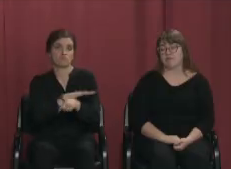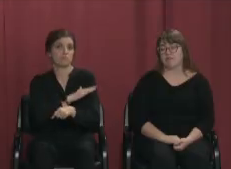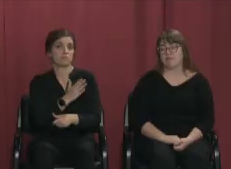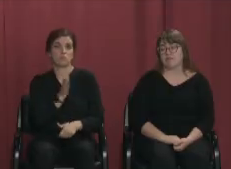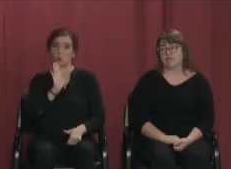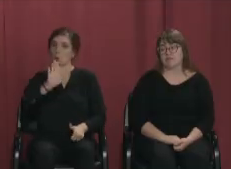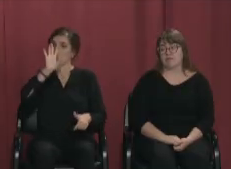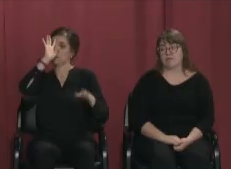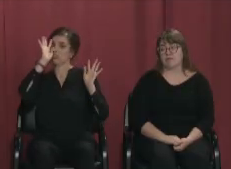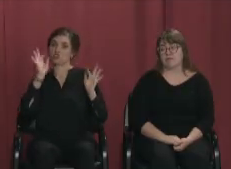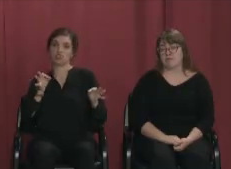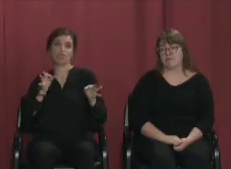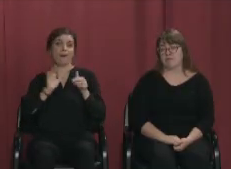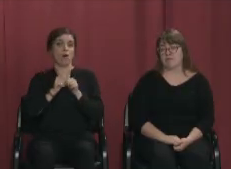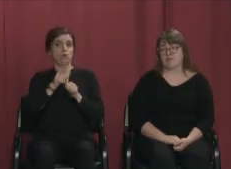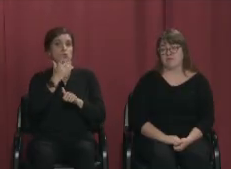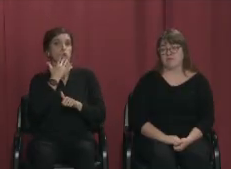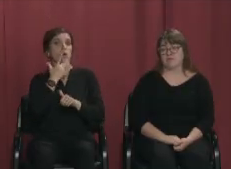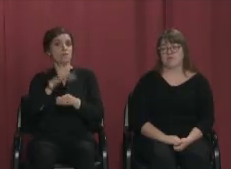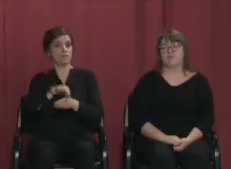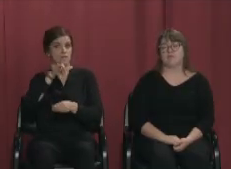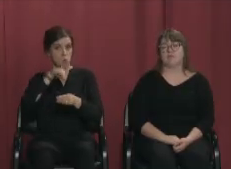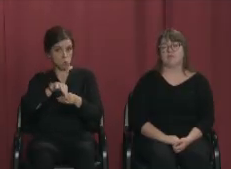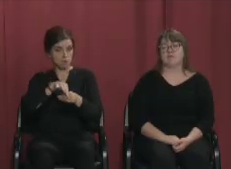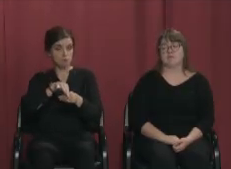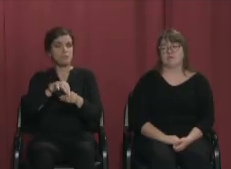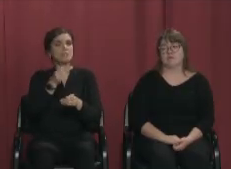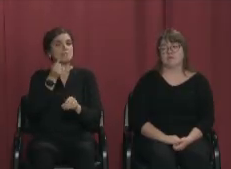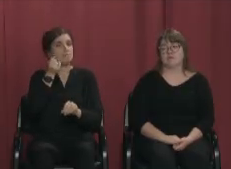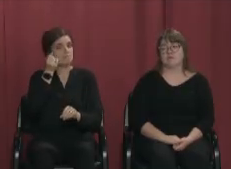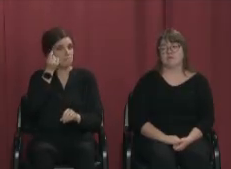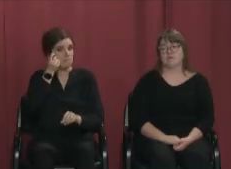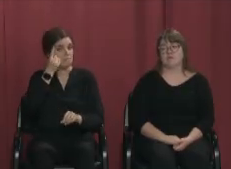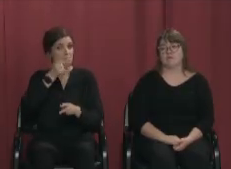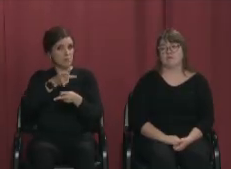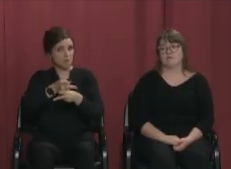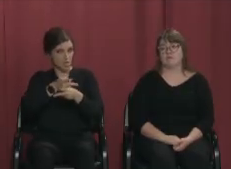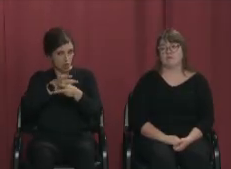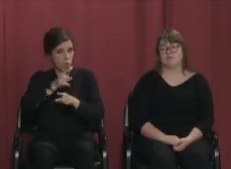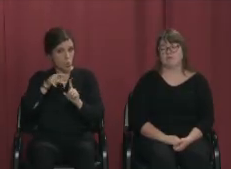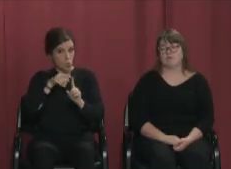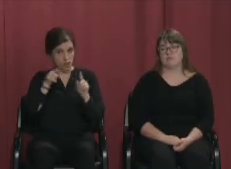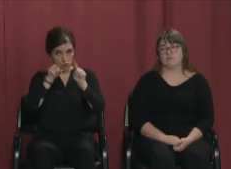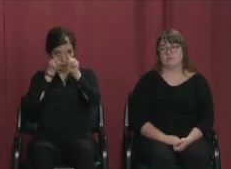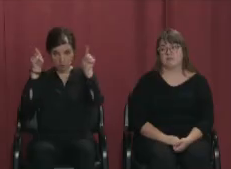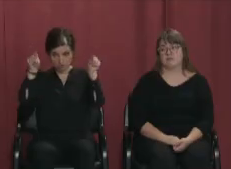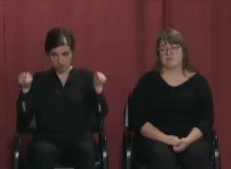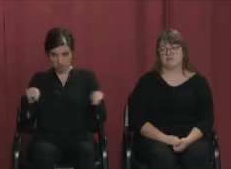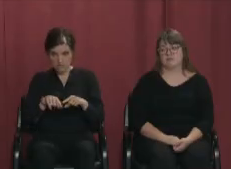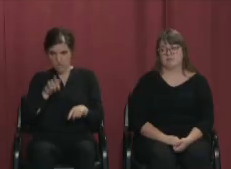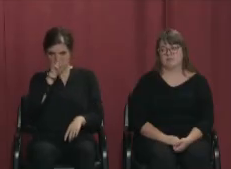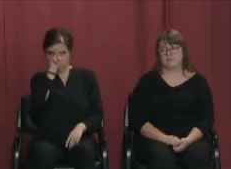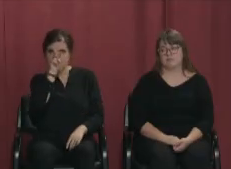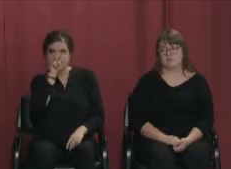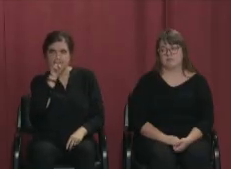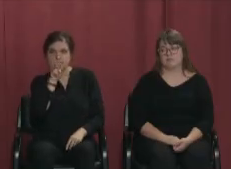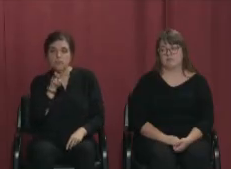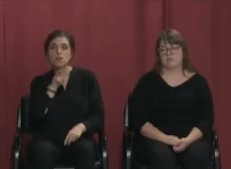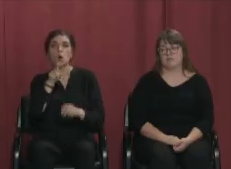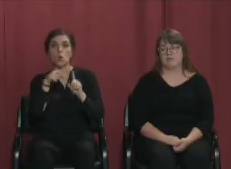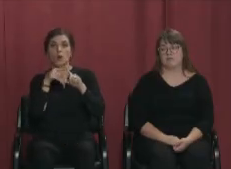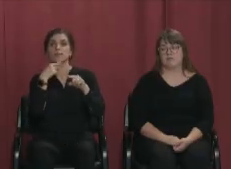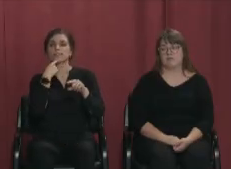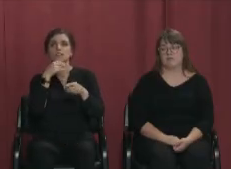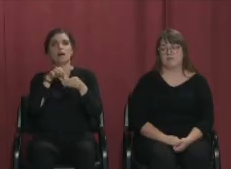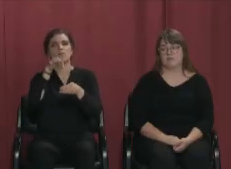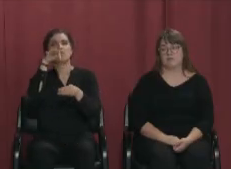decision how to vote. The thing would be very careful when you're looking at the ballot itself. When it says vote for one,